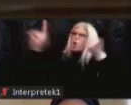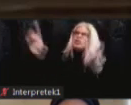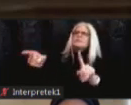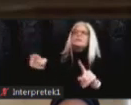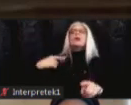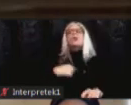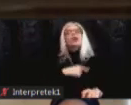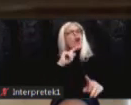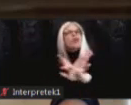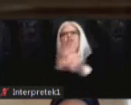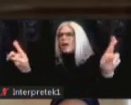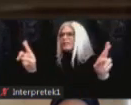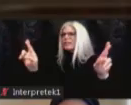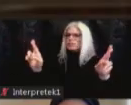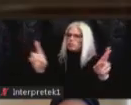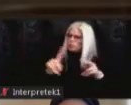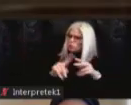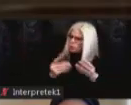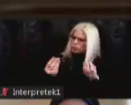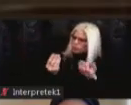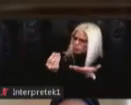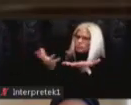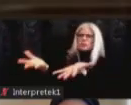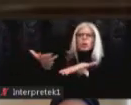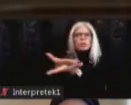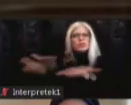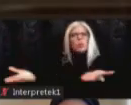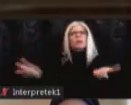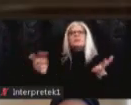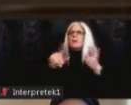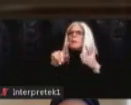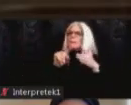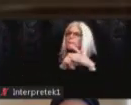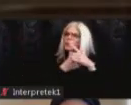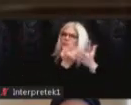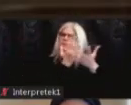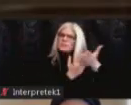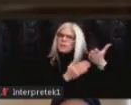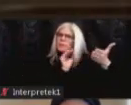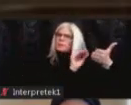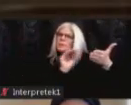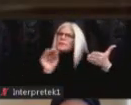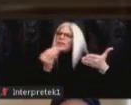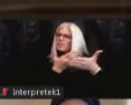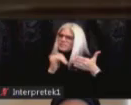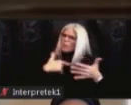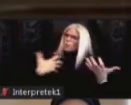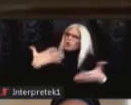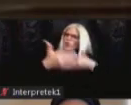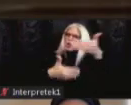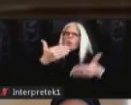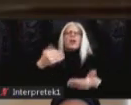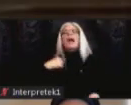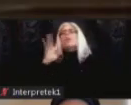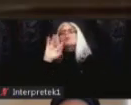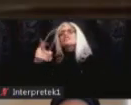to provide some resources to begin to put together the summer system that we want. And I would just, again, want to thank